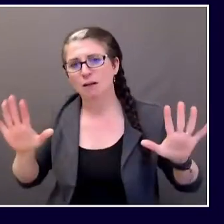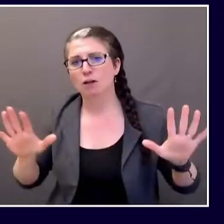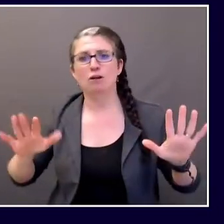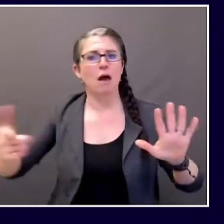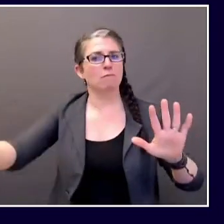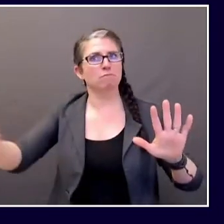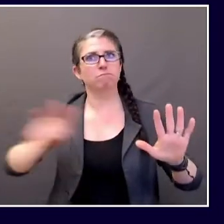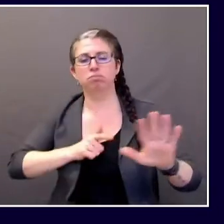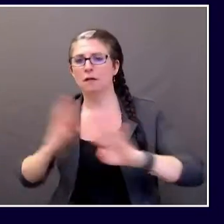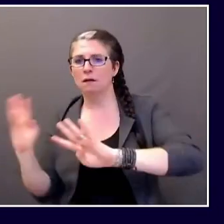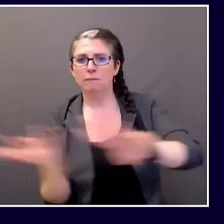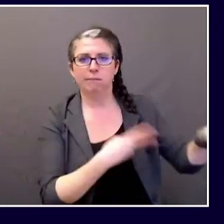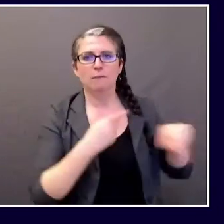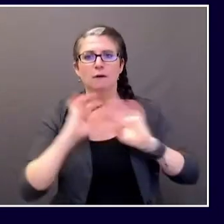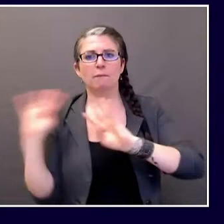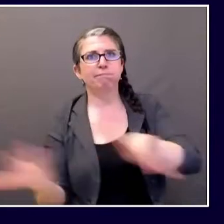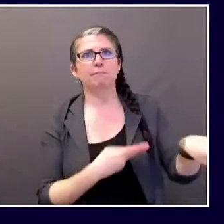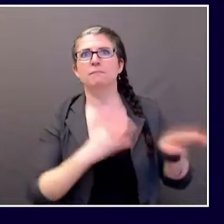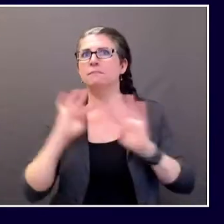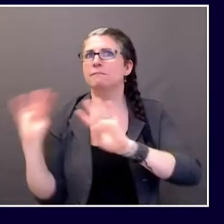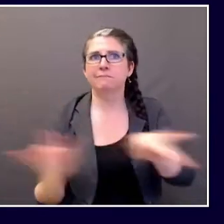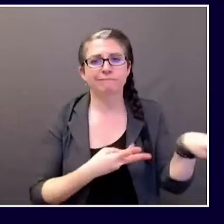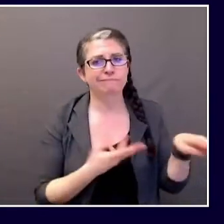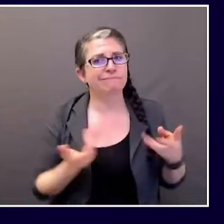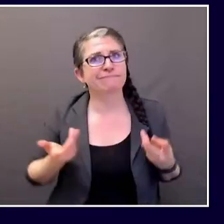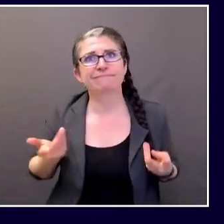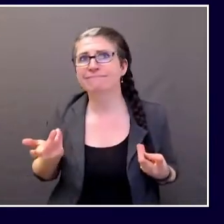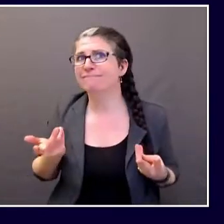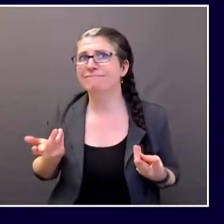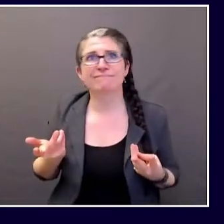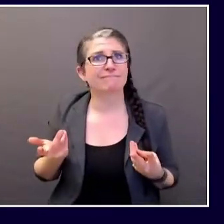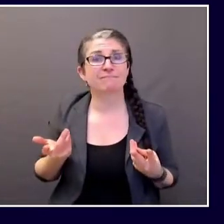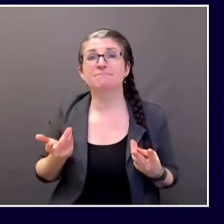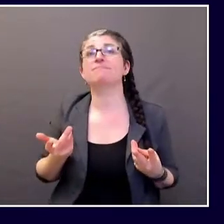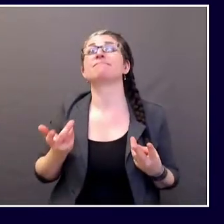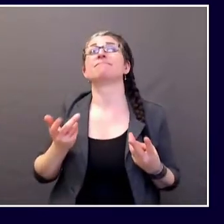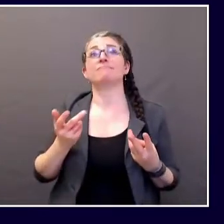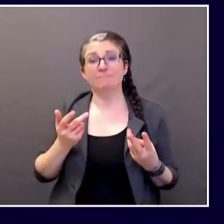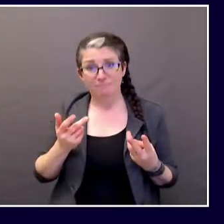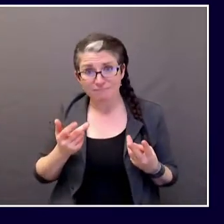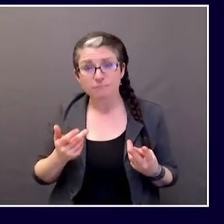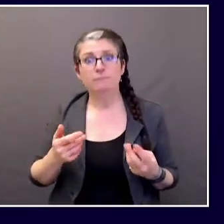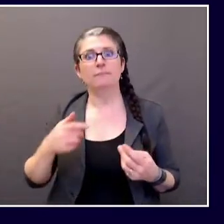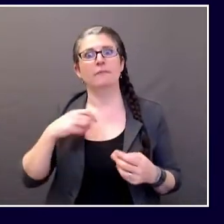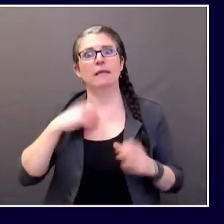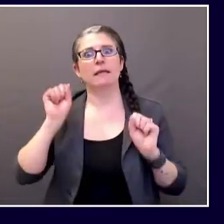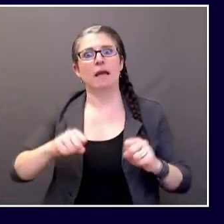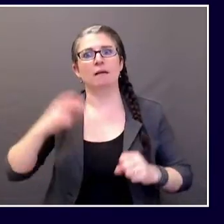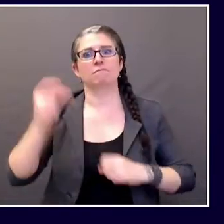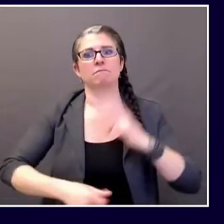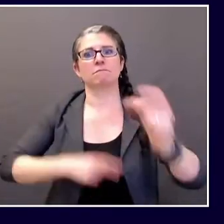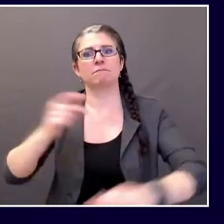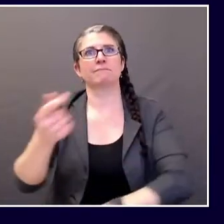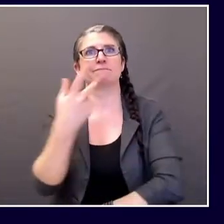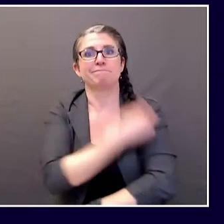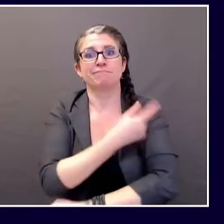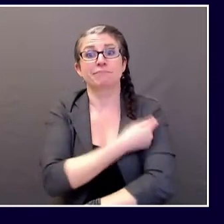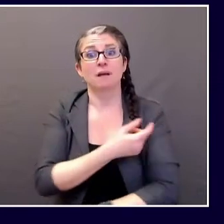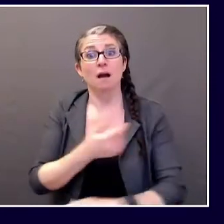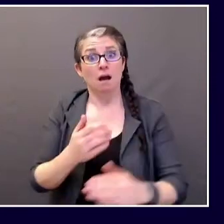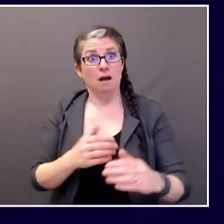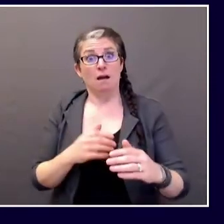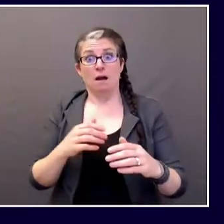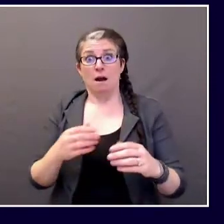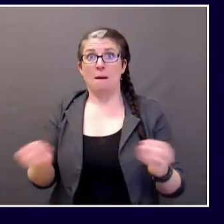time means that those who have not yet been vaccinated are still afforded protection because of that population